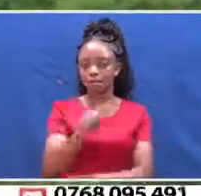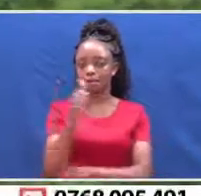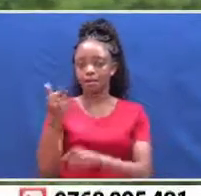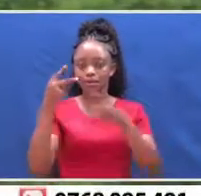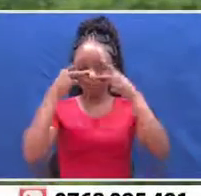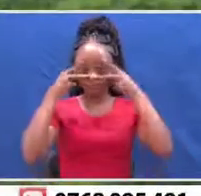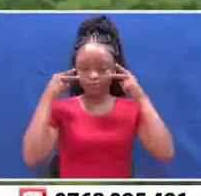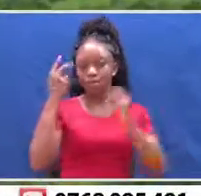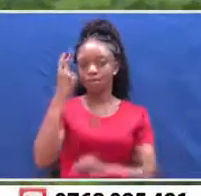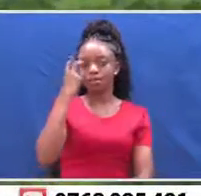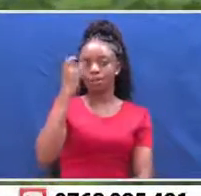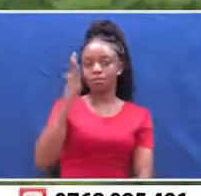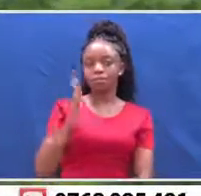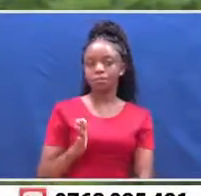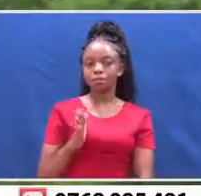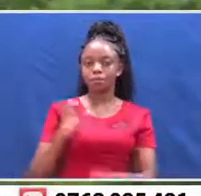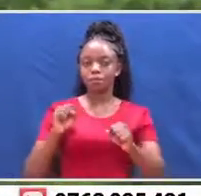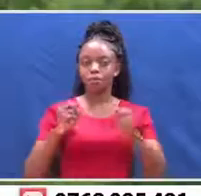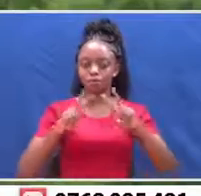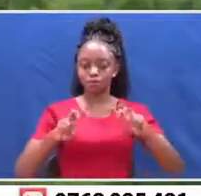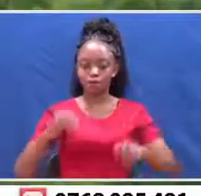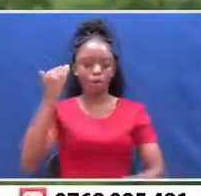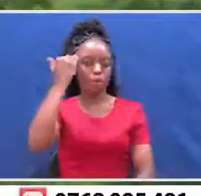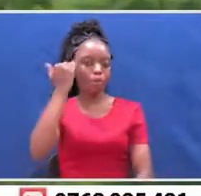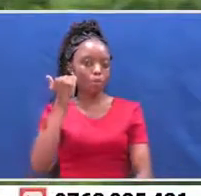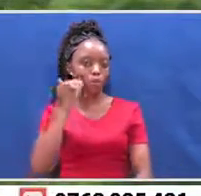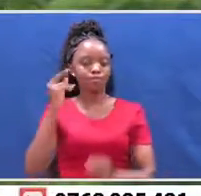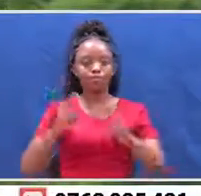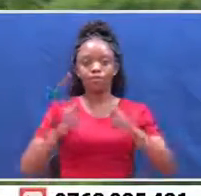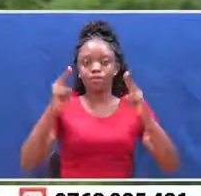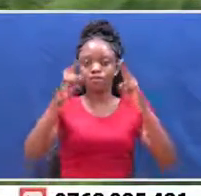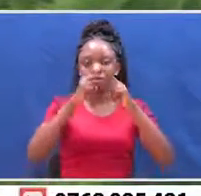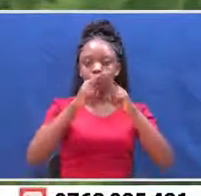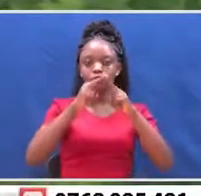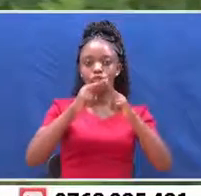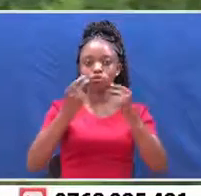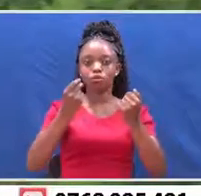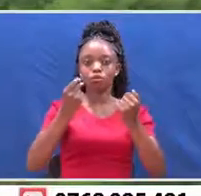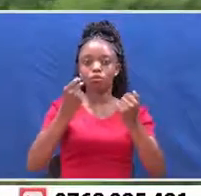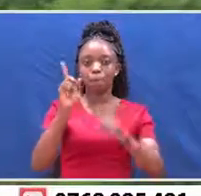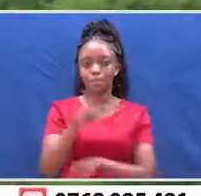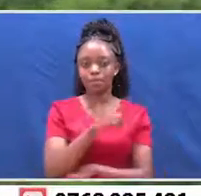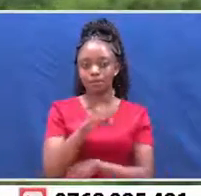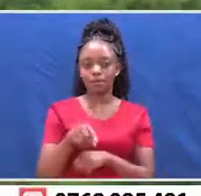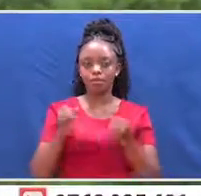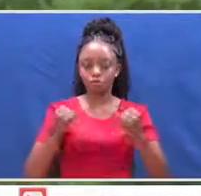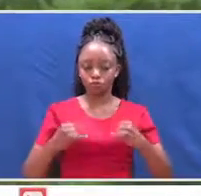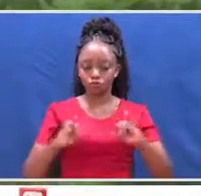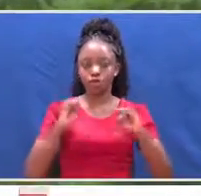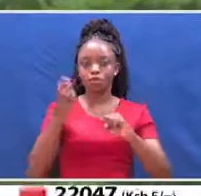crime suspects, will be tried at the High Court Chamber for International and Cross-Border Crimes. The trials will begin on the